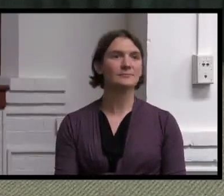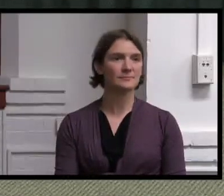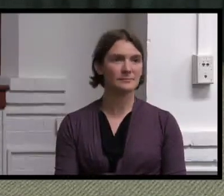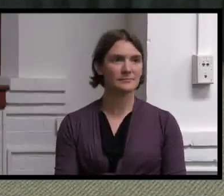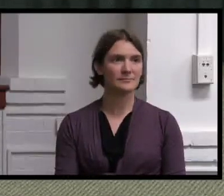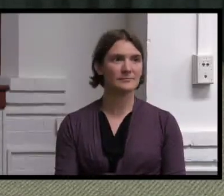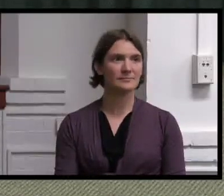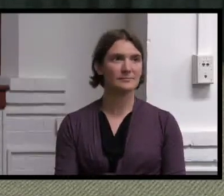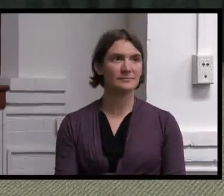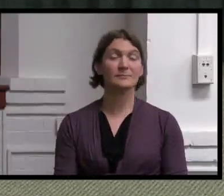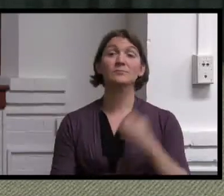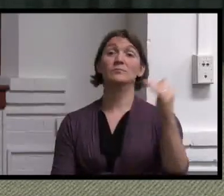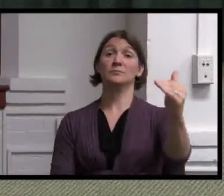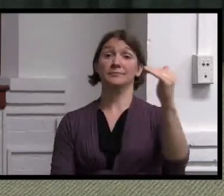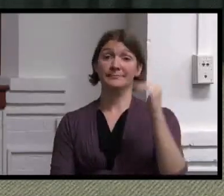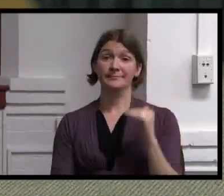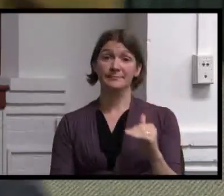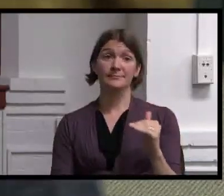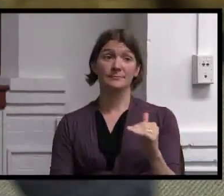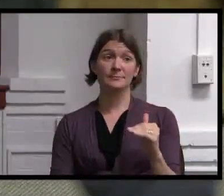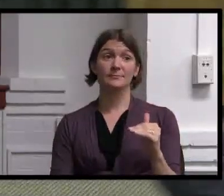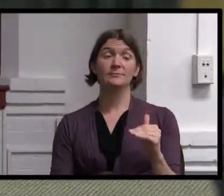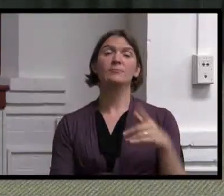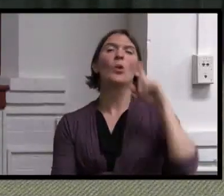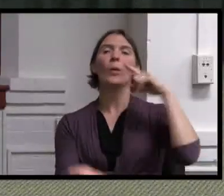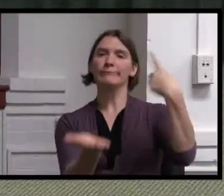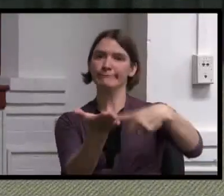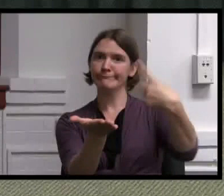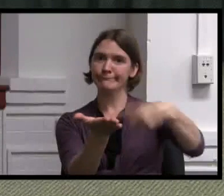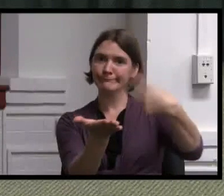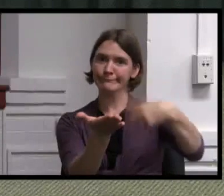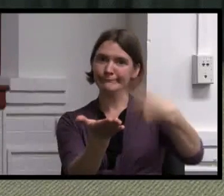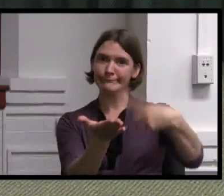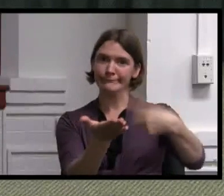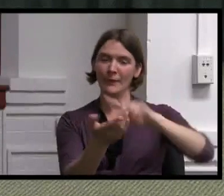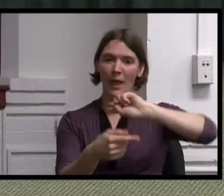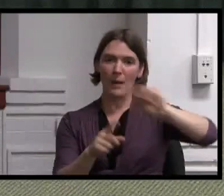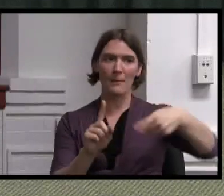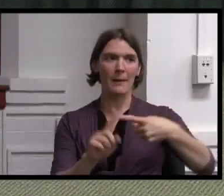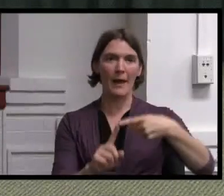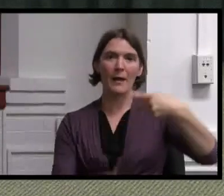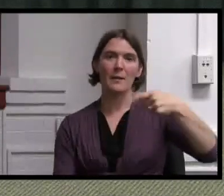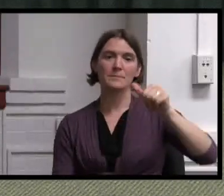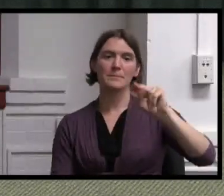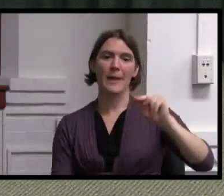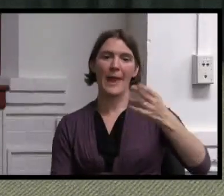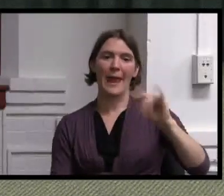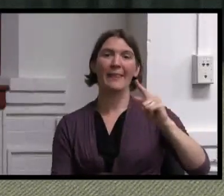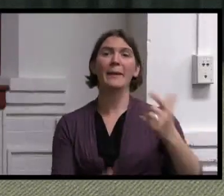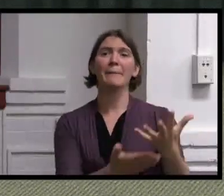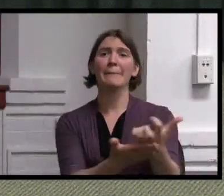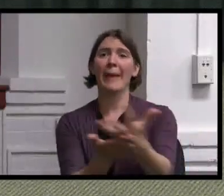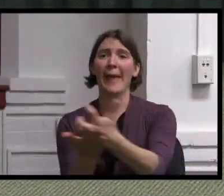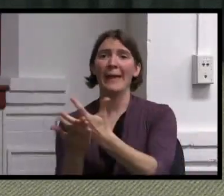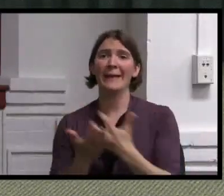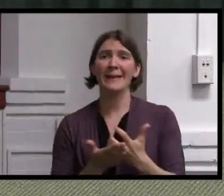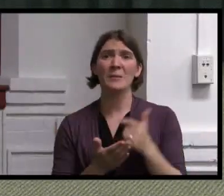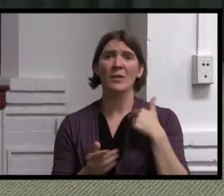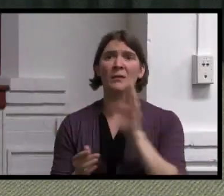The next item on the agenda is a discussion about panhandling